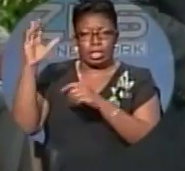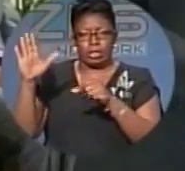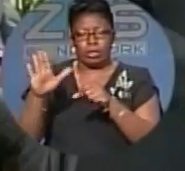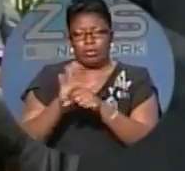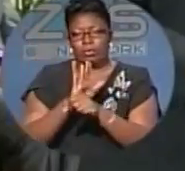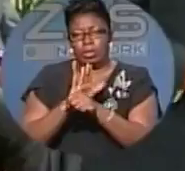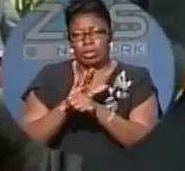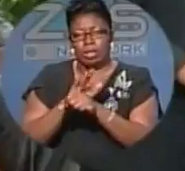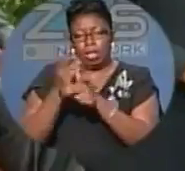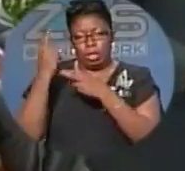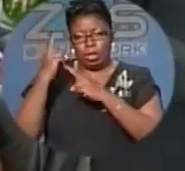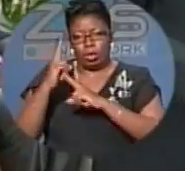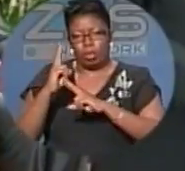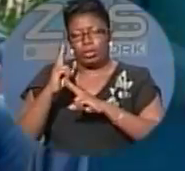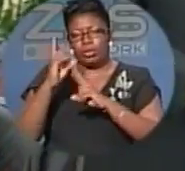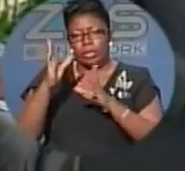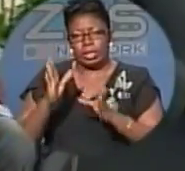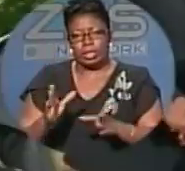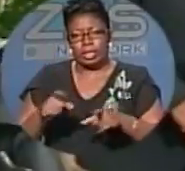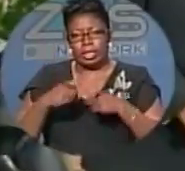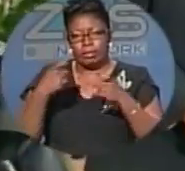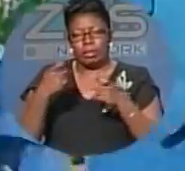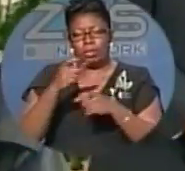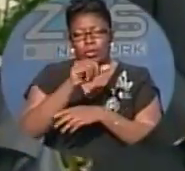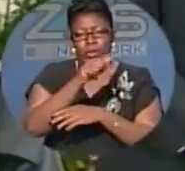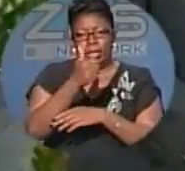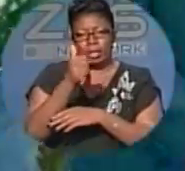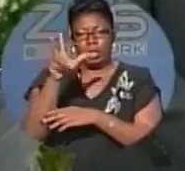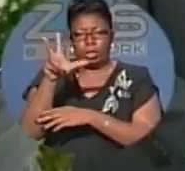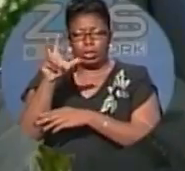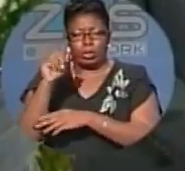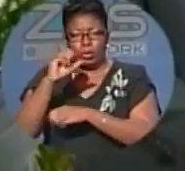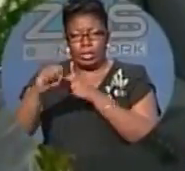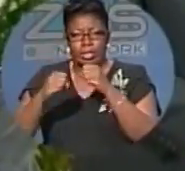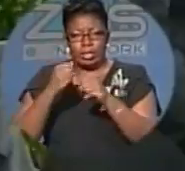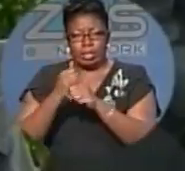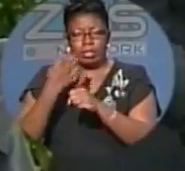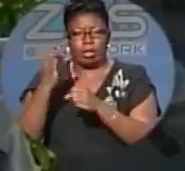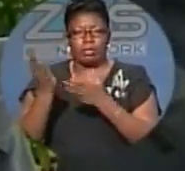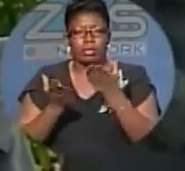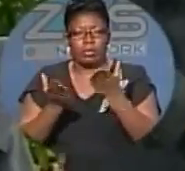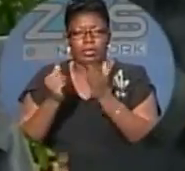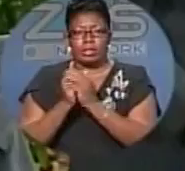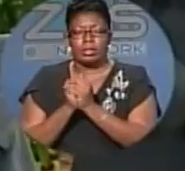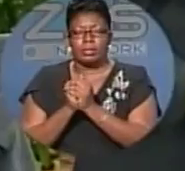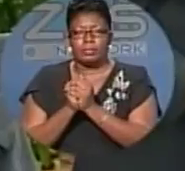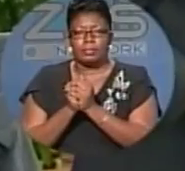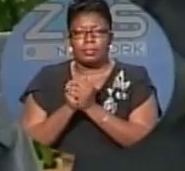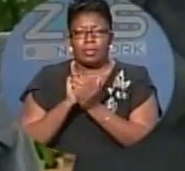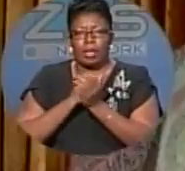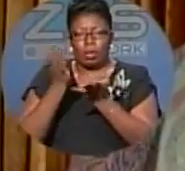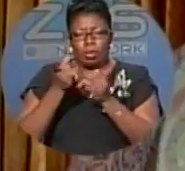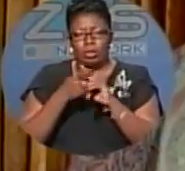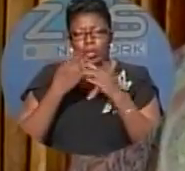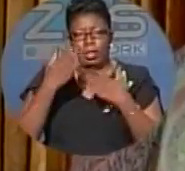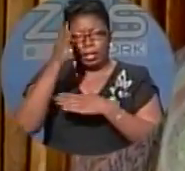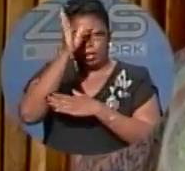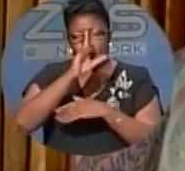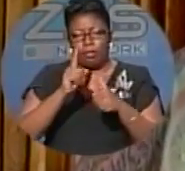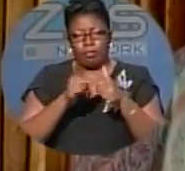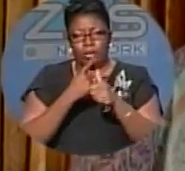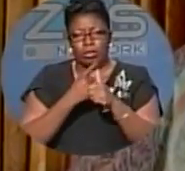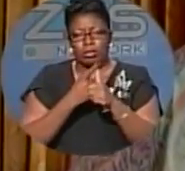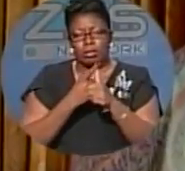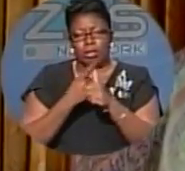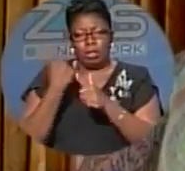have given between 10 and 30 years of service. I want to thank God first for allowing me 30 years to serve not only